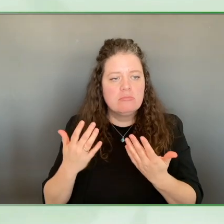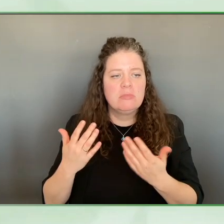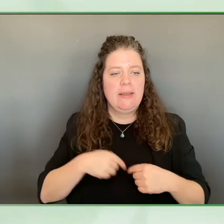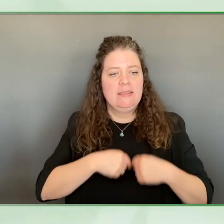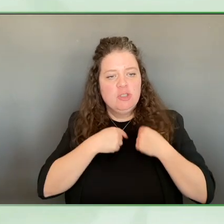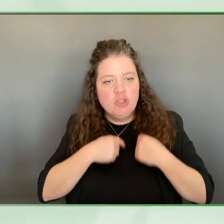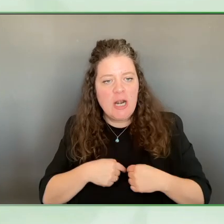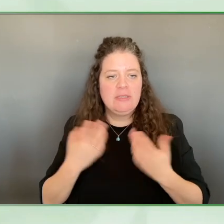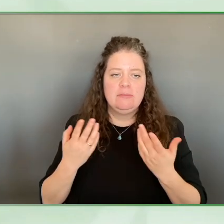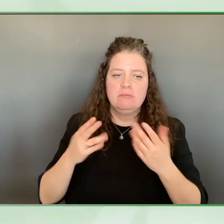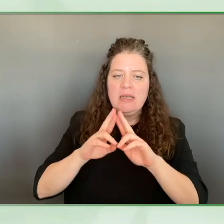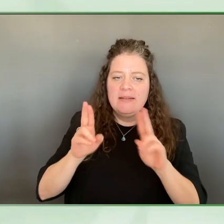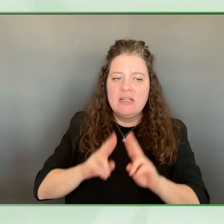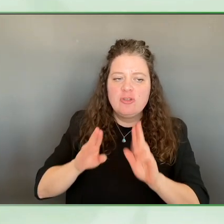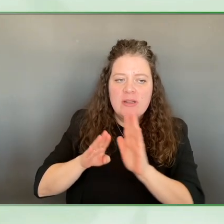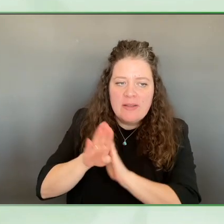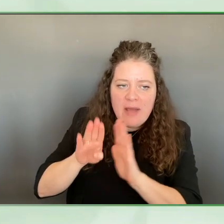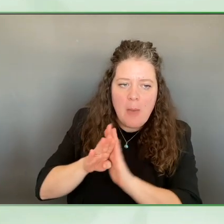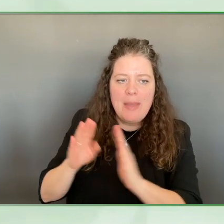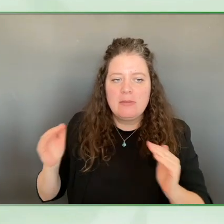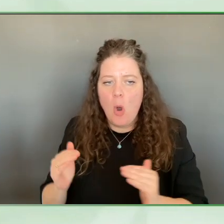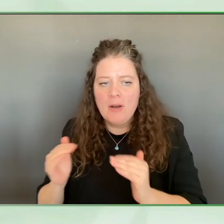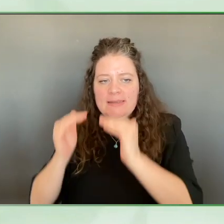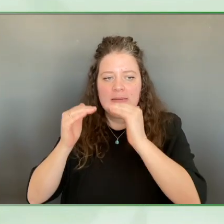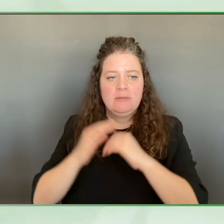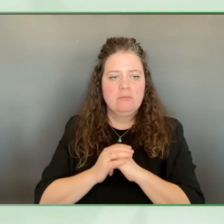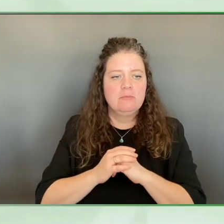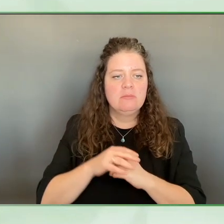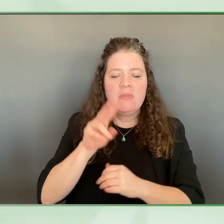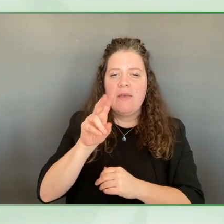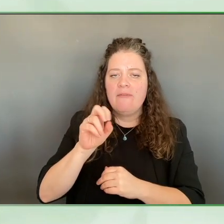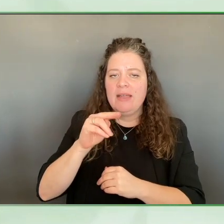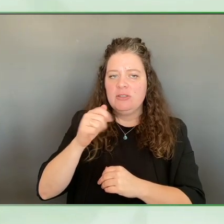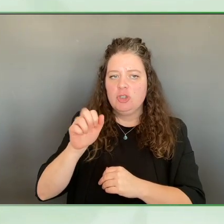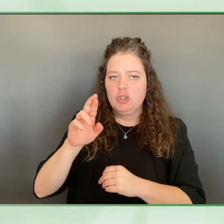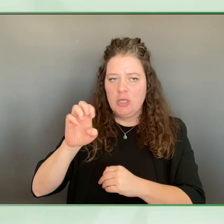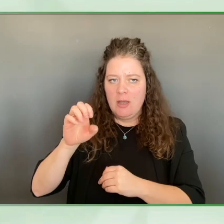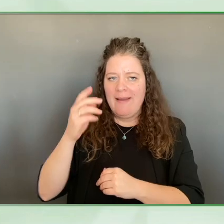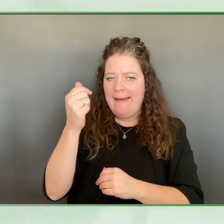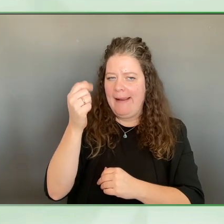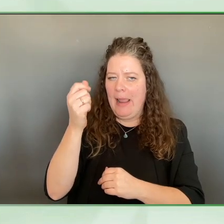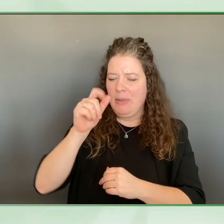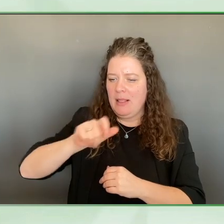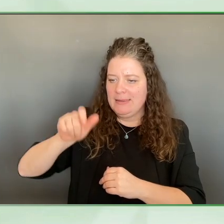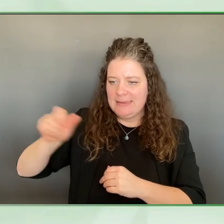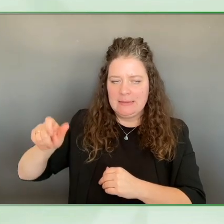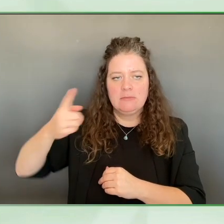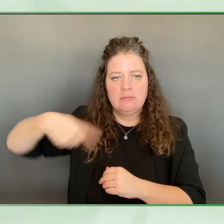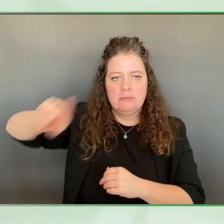important thing you think they need to know about the sustained provision of appropriate mobility